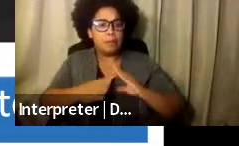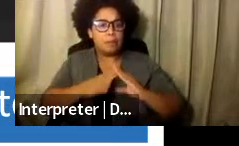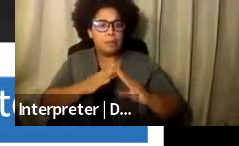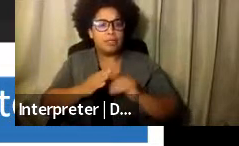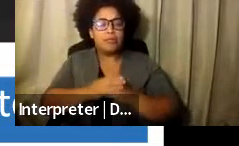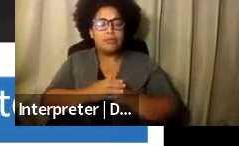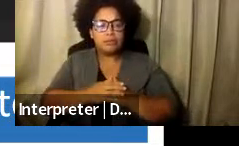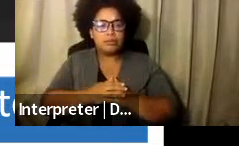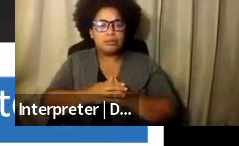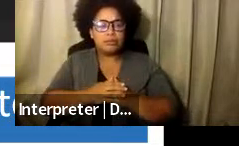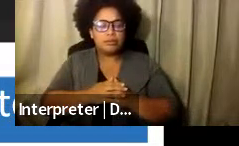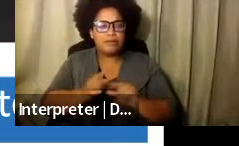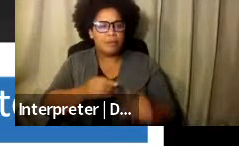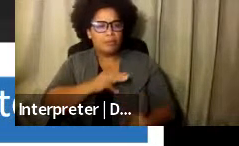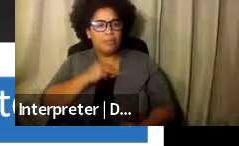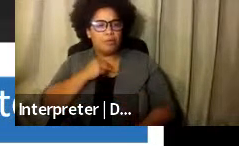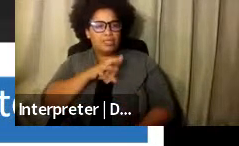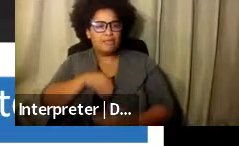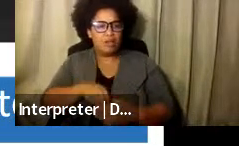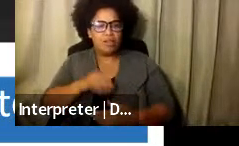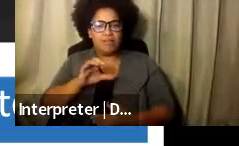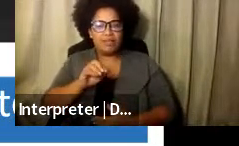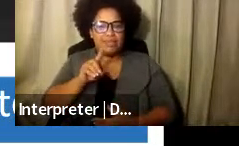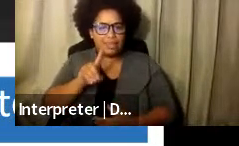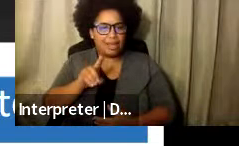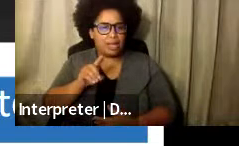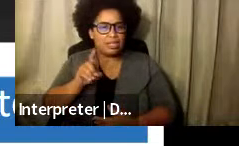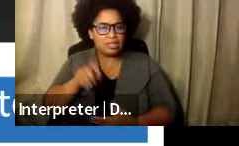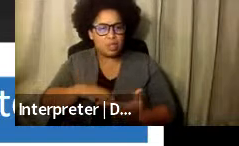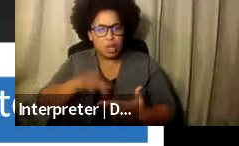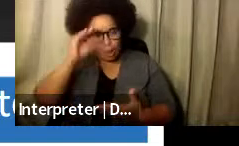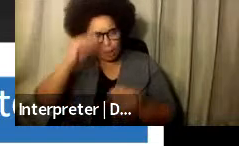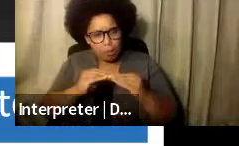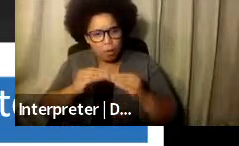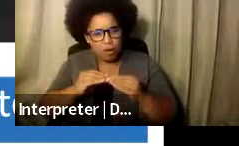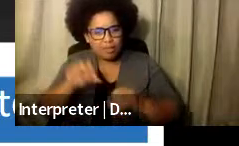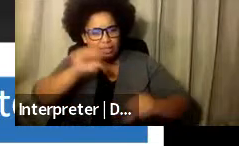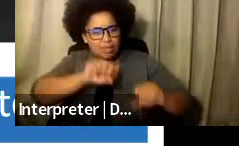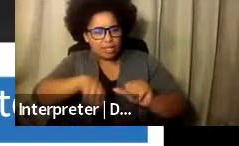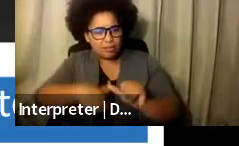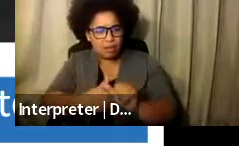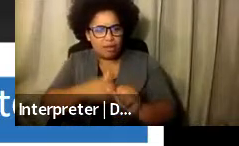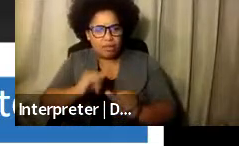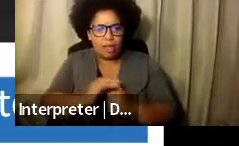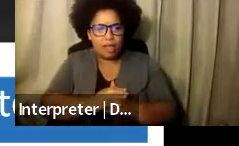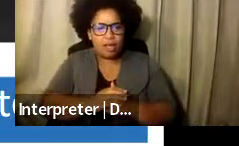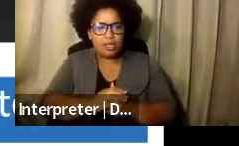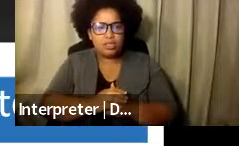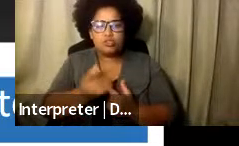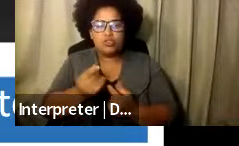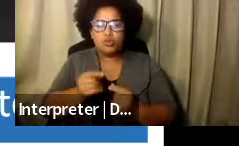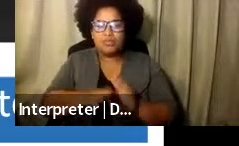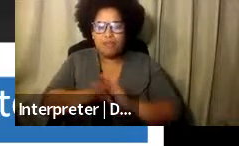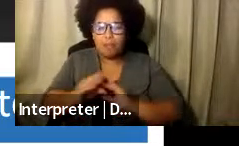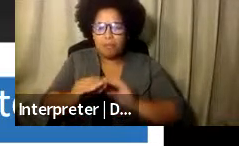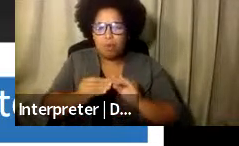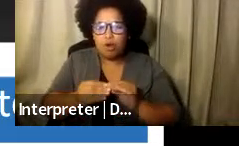like, from the members of the CAG, there's a need to learn more of the science. And I think some of that is to rebuild